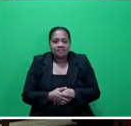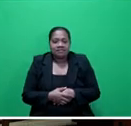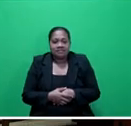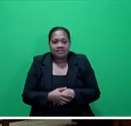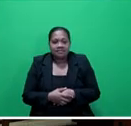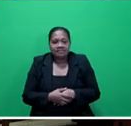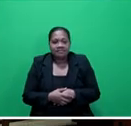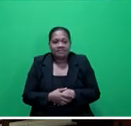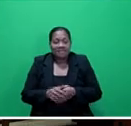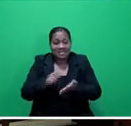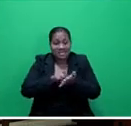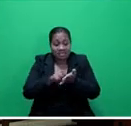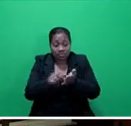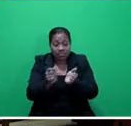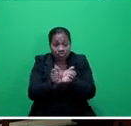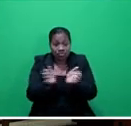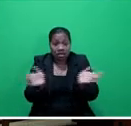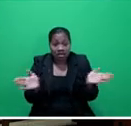Secretary General.